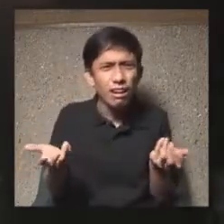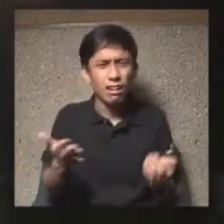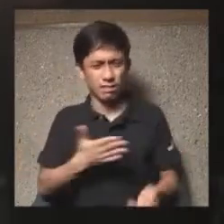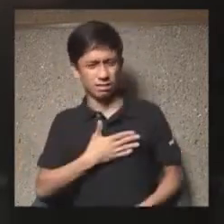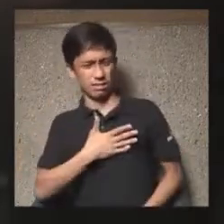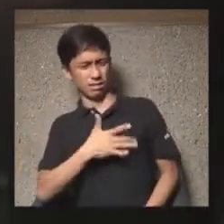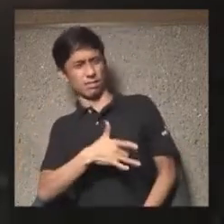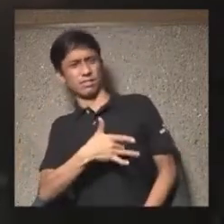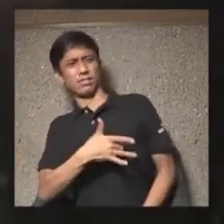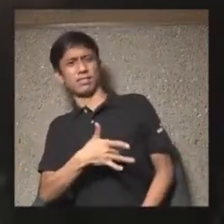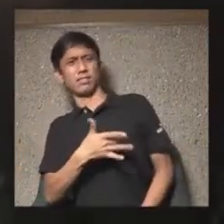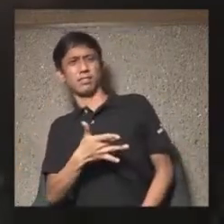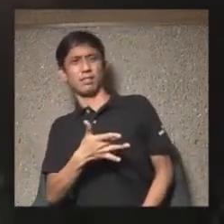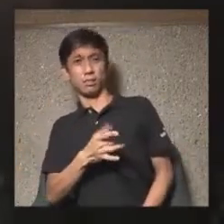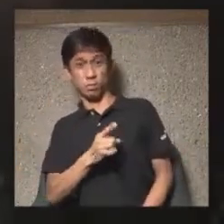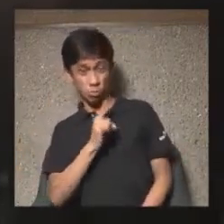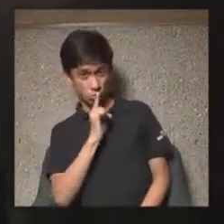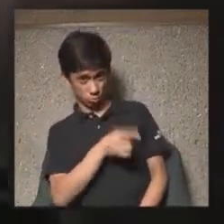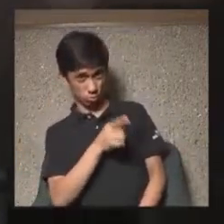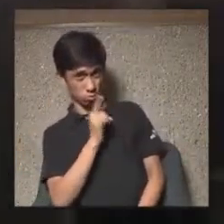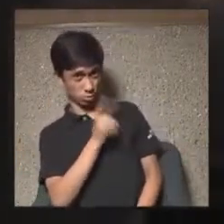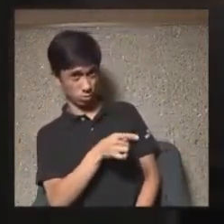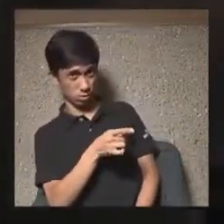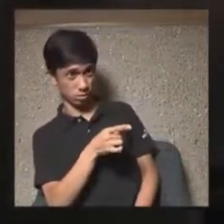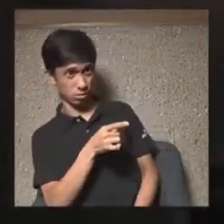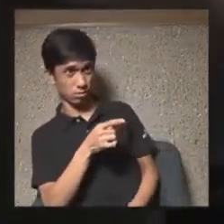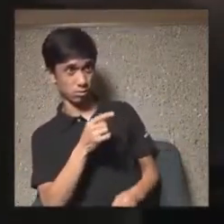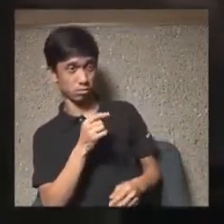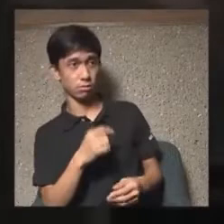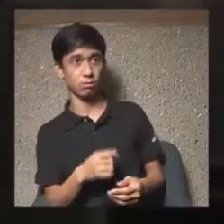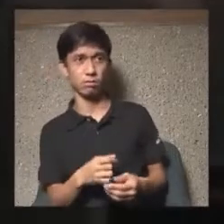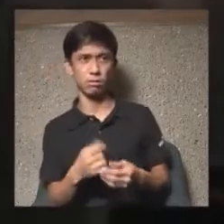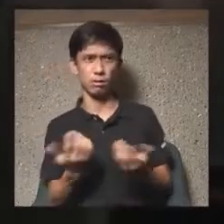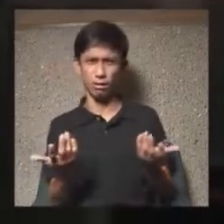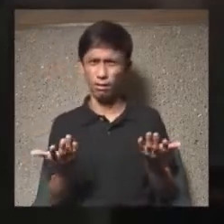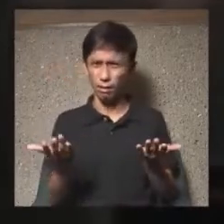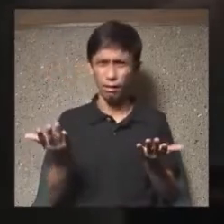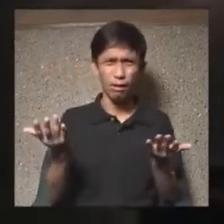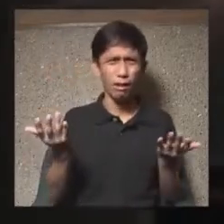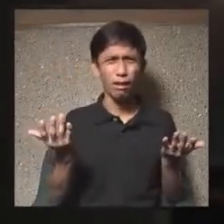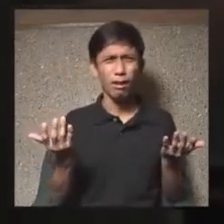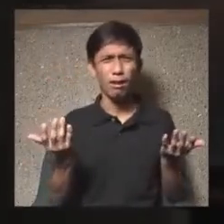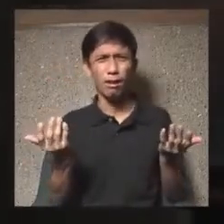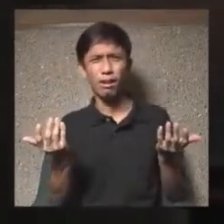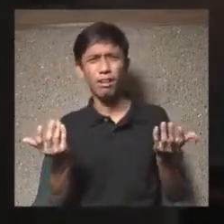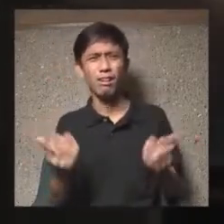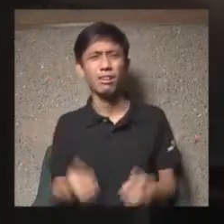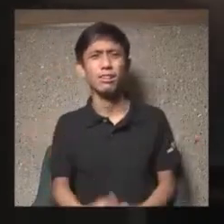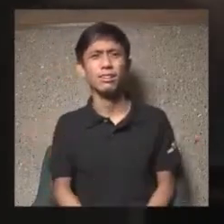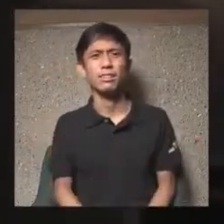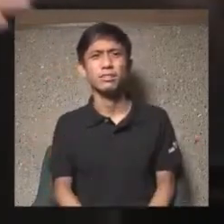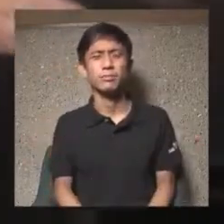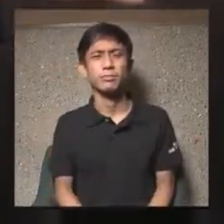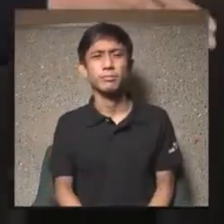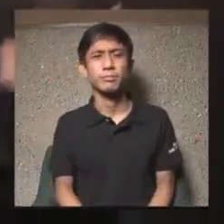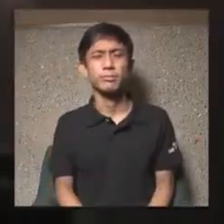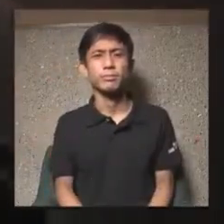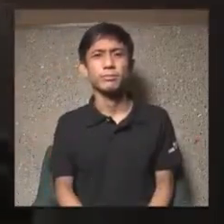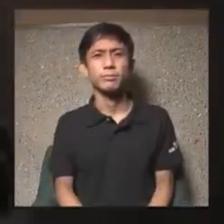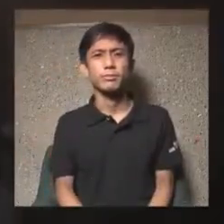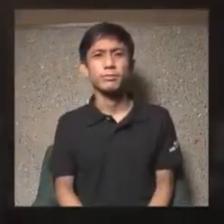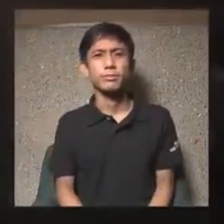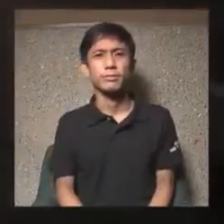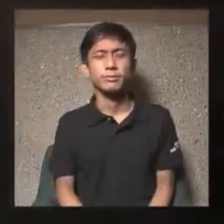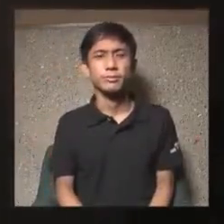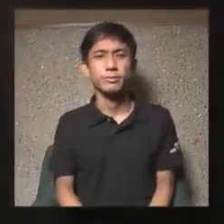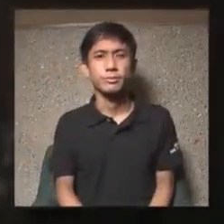Right? I mean, come on. Come on, you know? And so, I did not really go back to